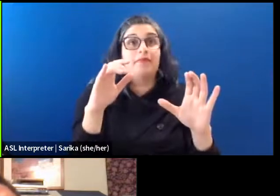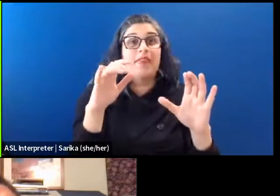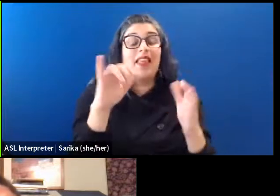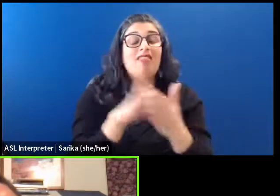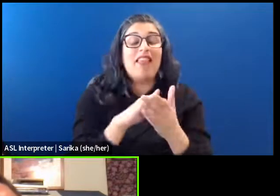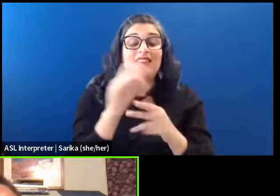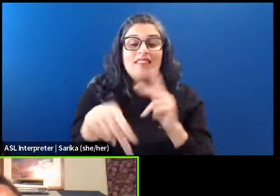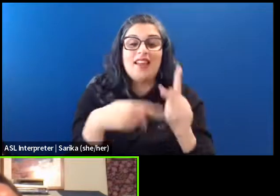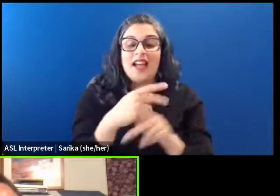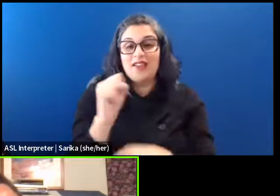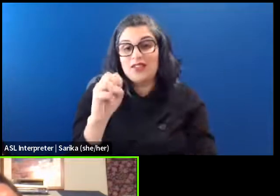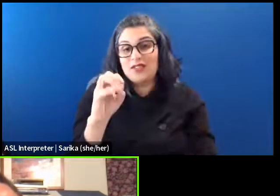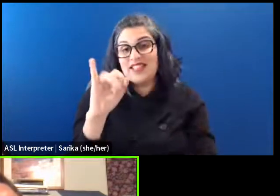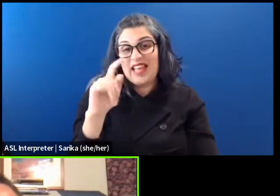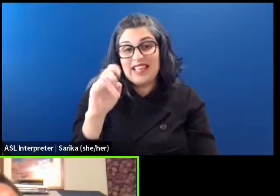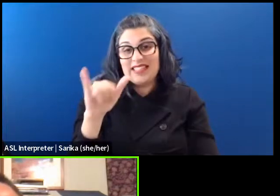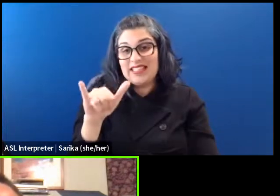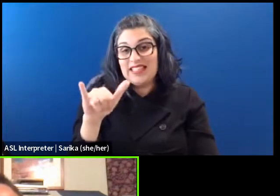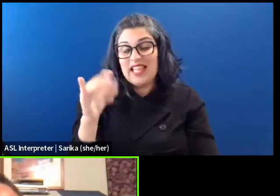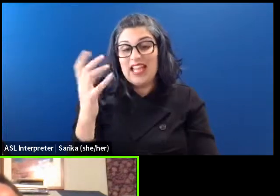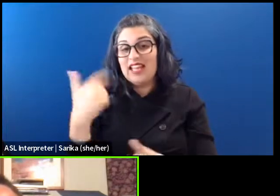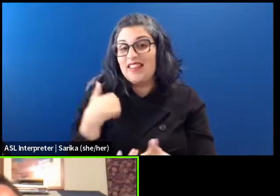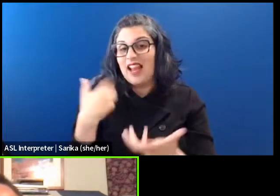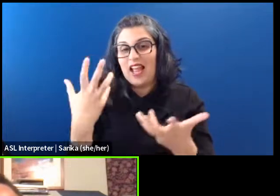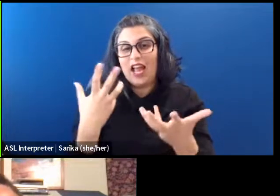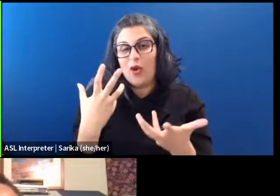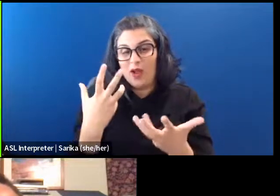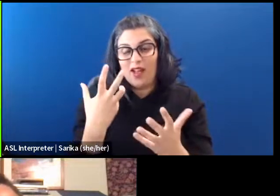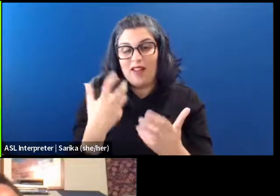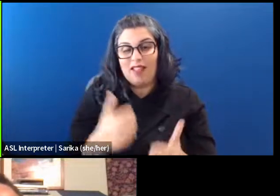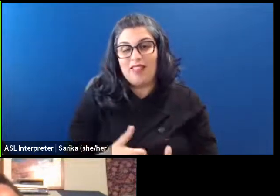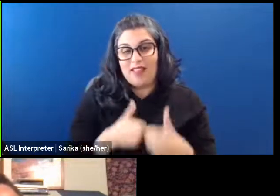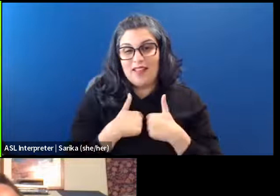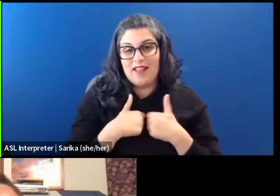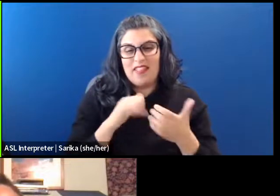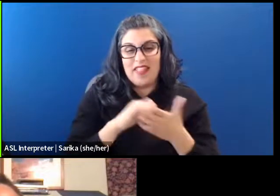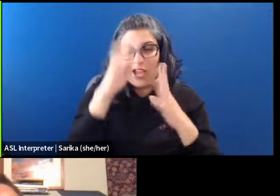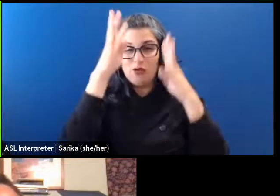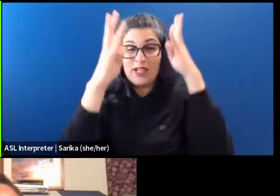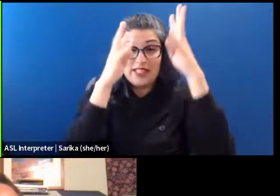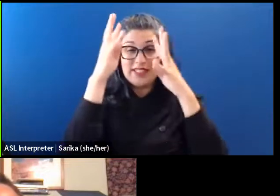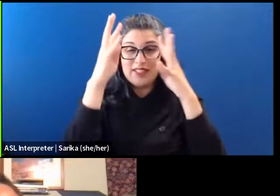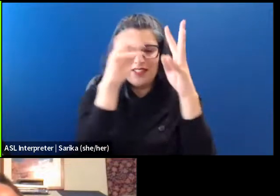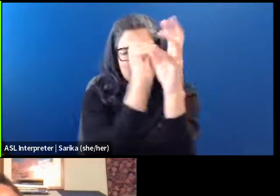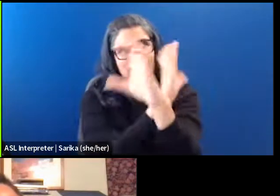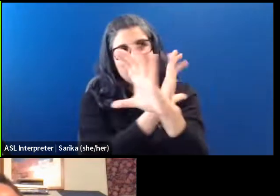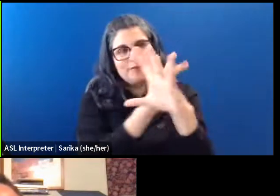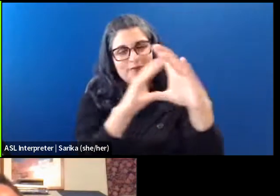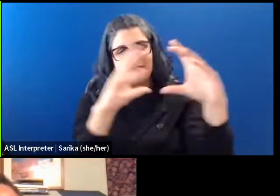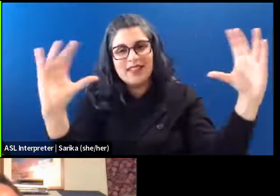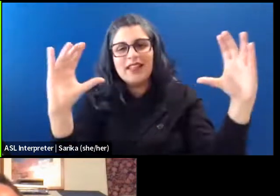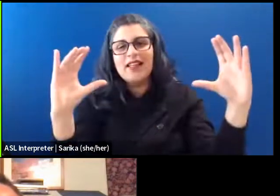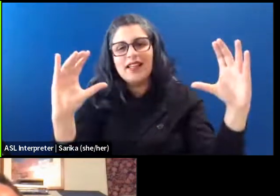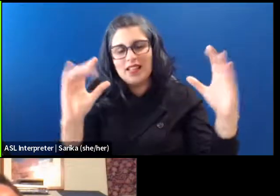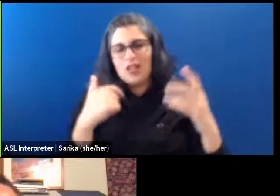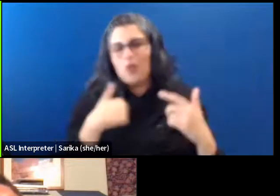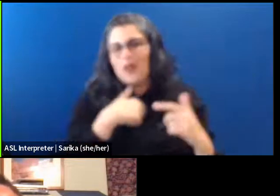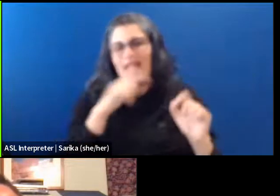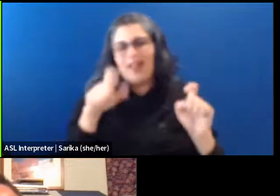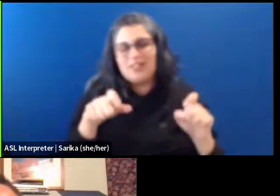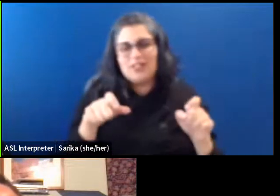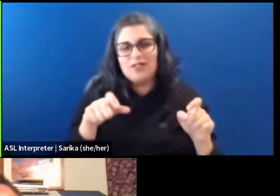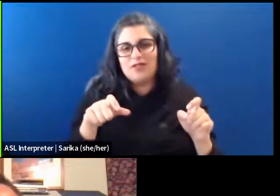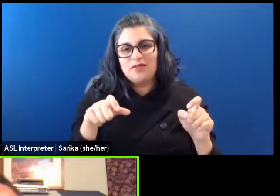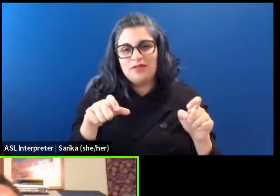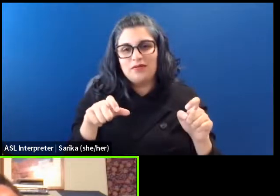in. This is where creativity comes, but we have to find ways to